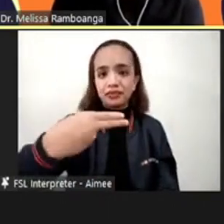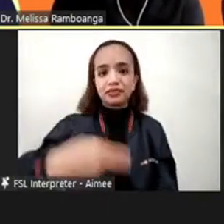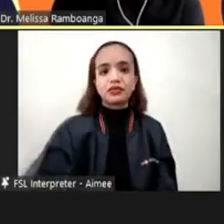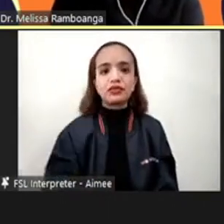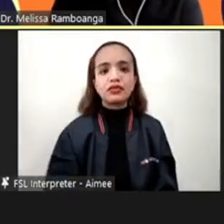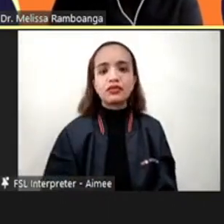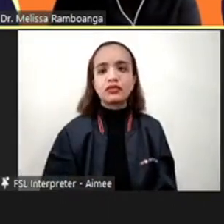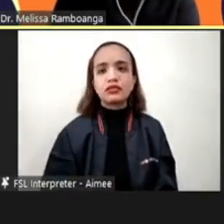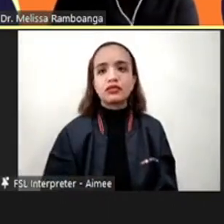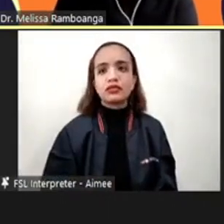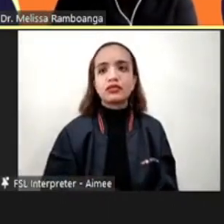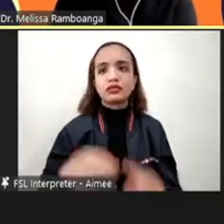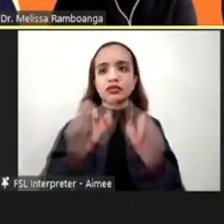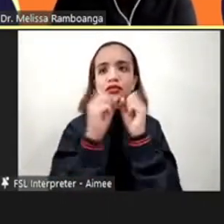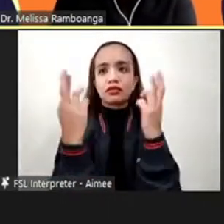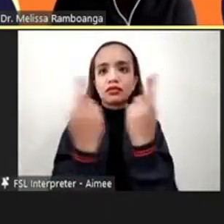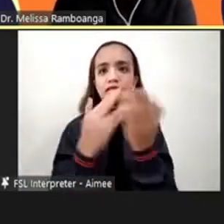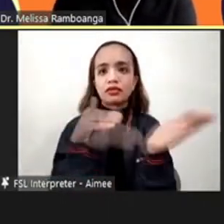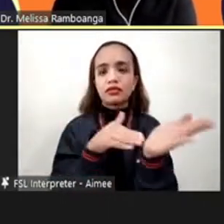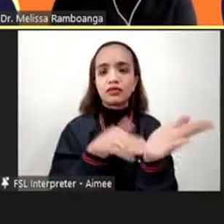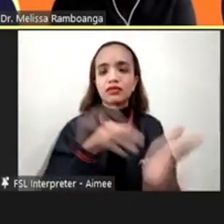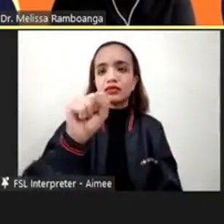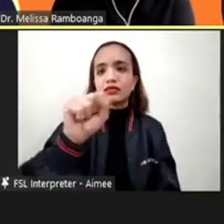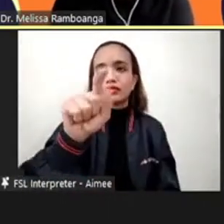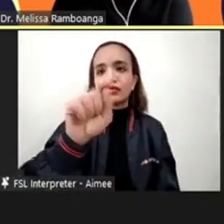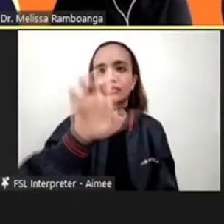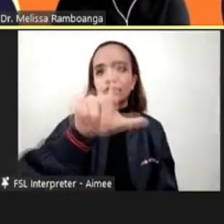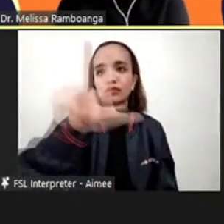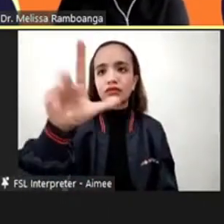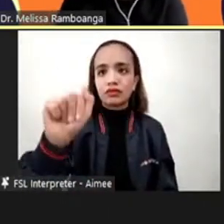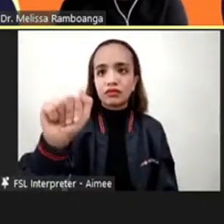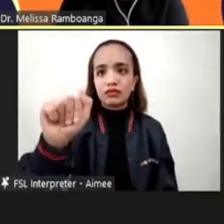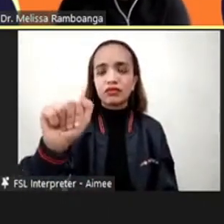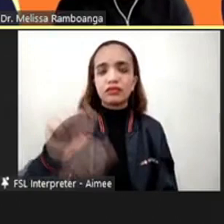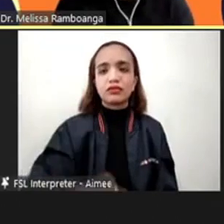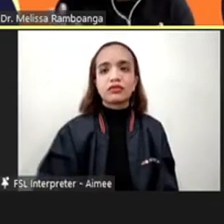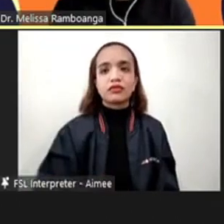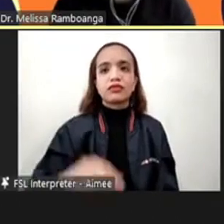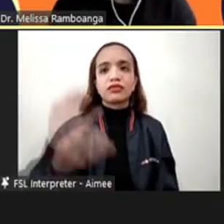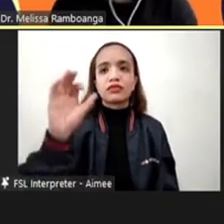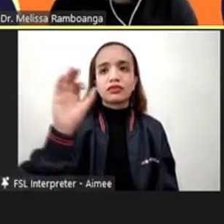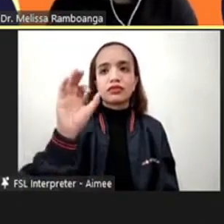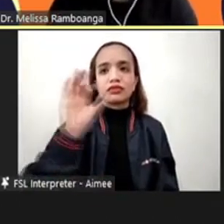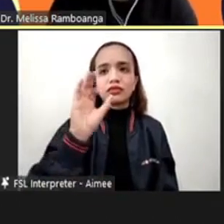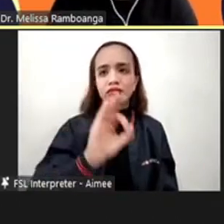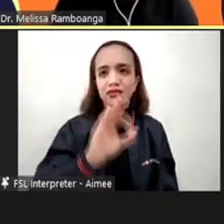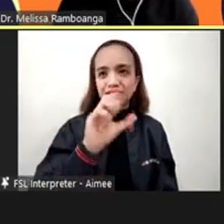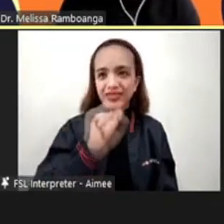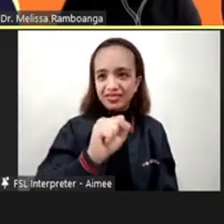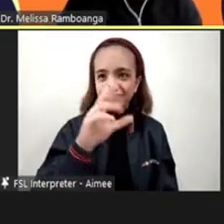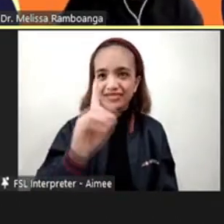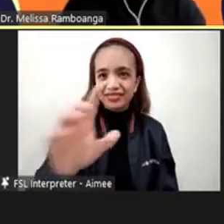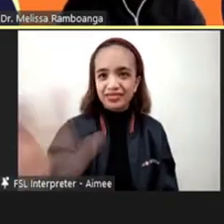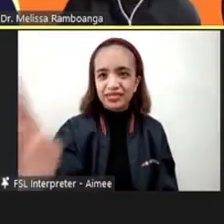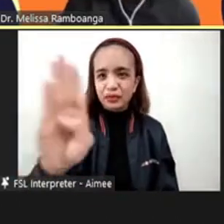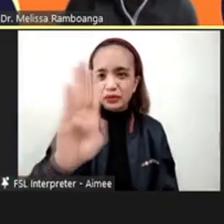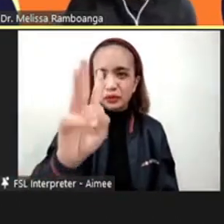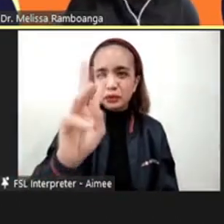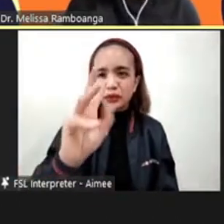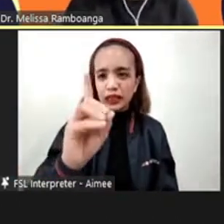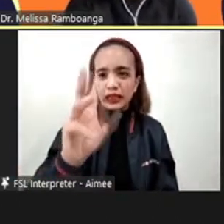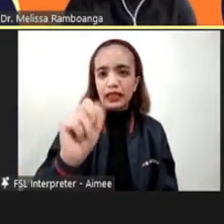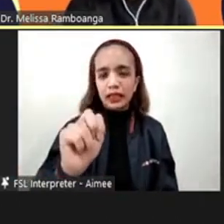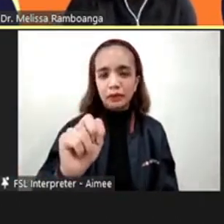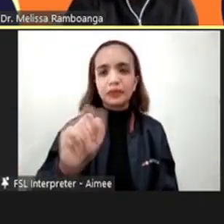Webinar 6, Dr. Stella G. Manalo, FPPS, FP, SDVP, and